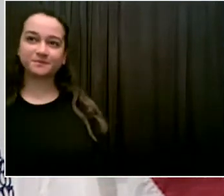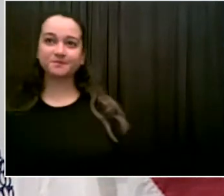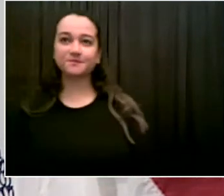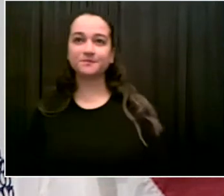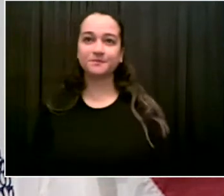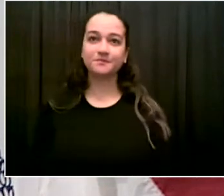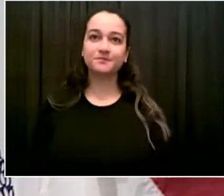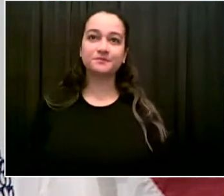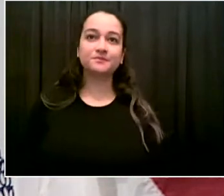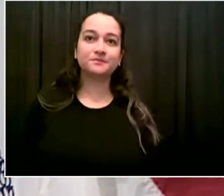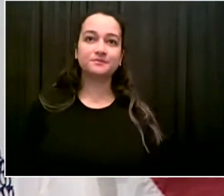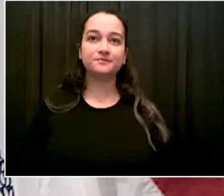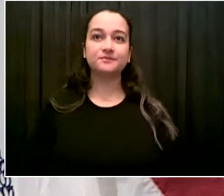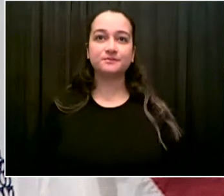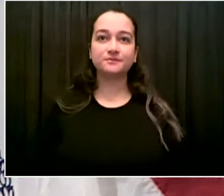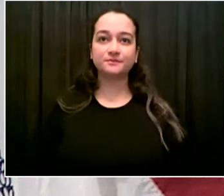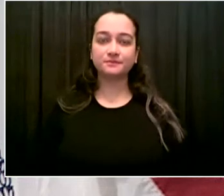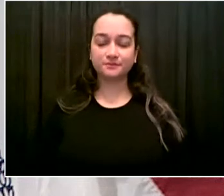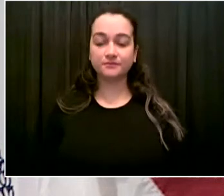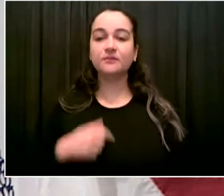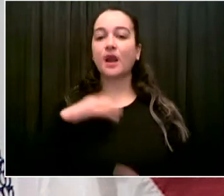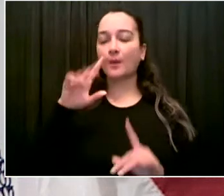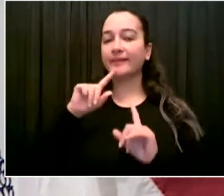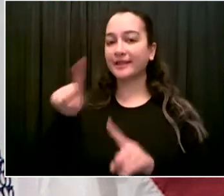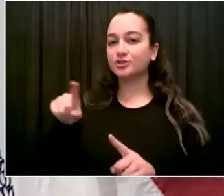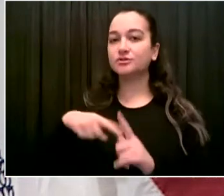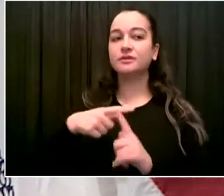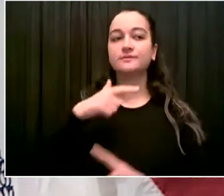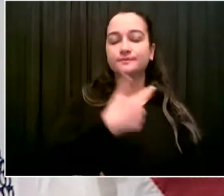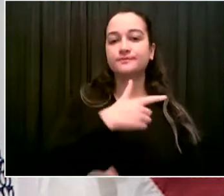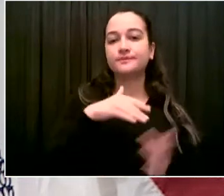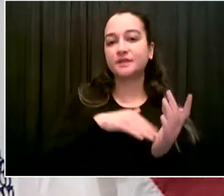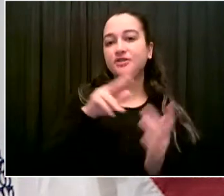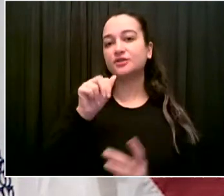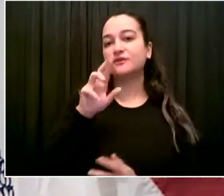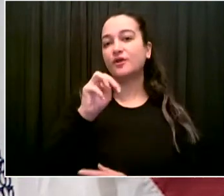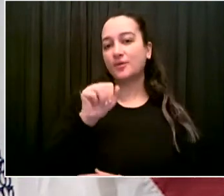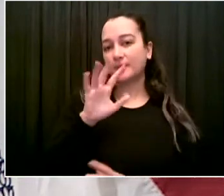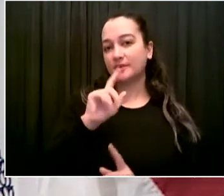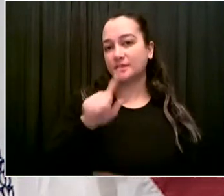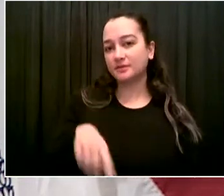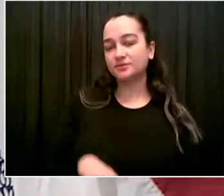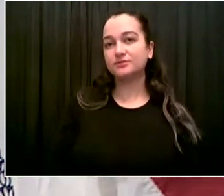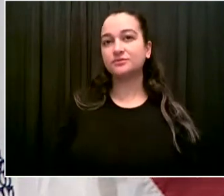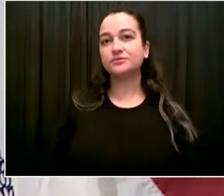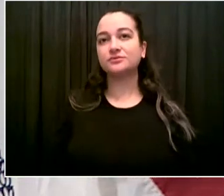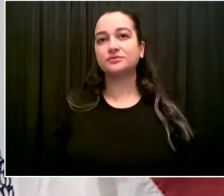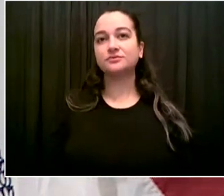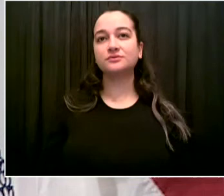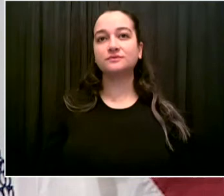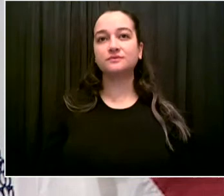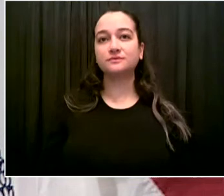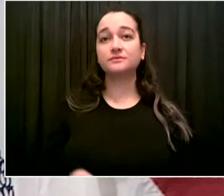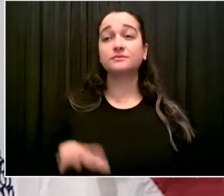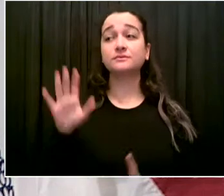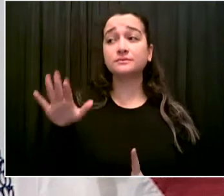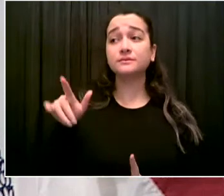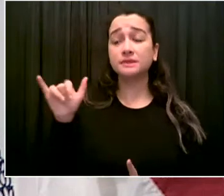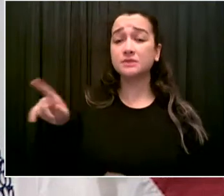understand variants are a part of the reality, not just with this disease, but other diseases as